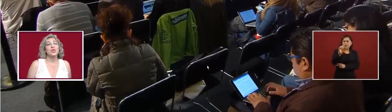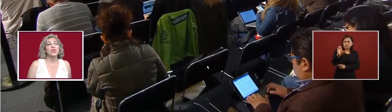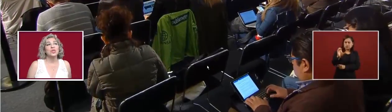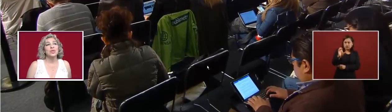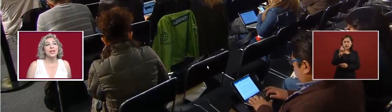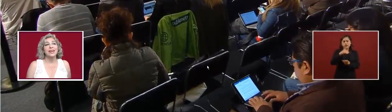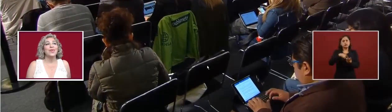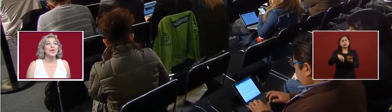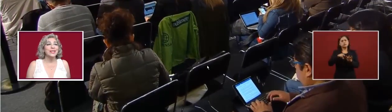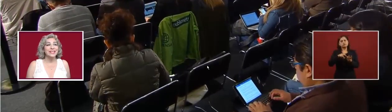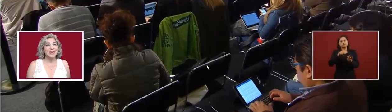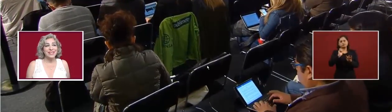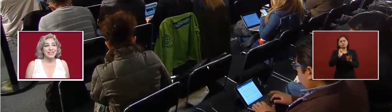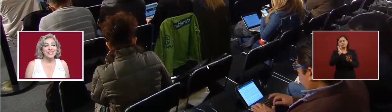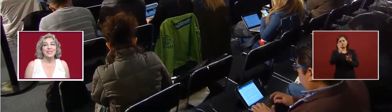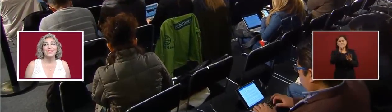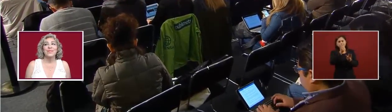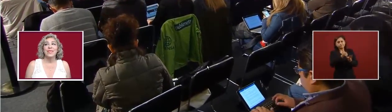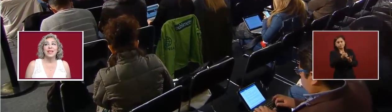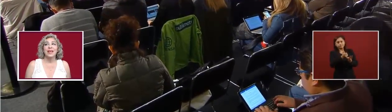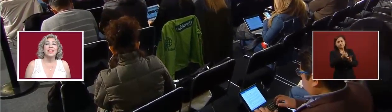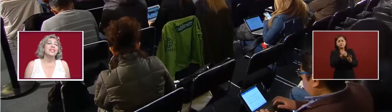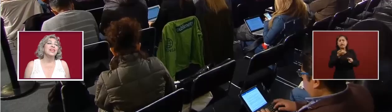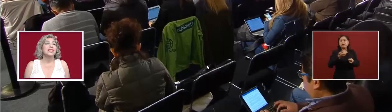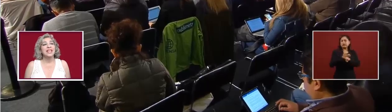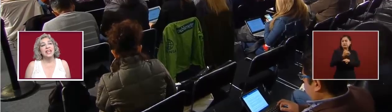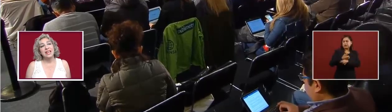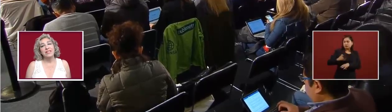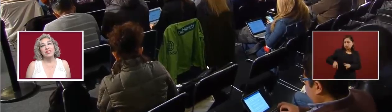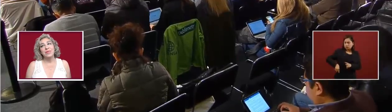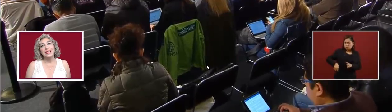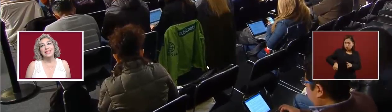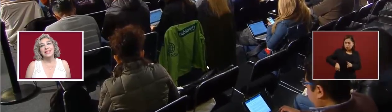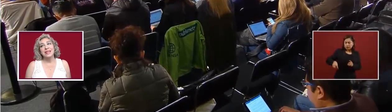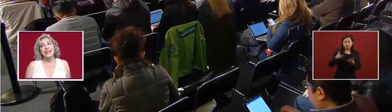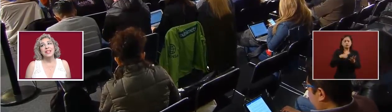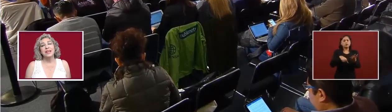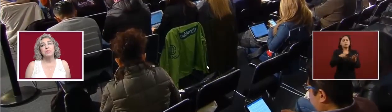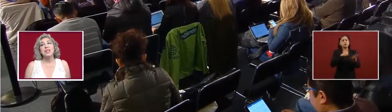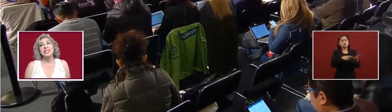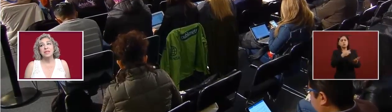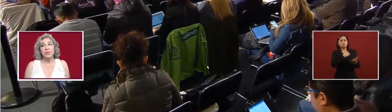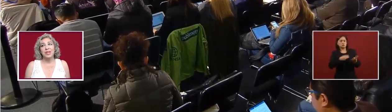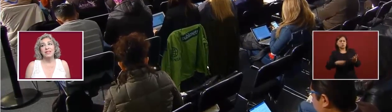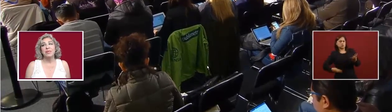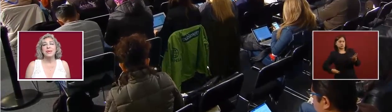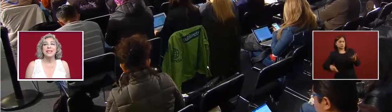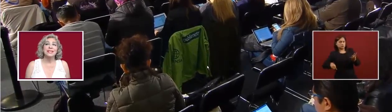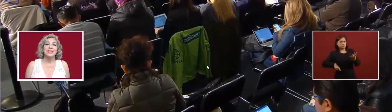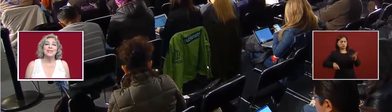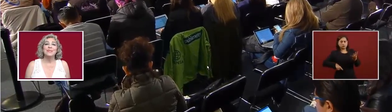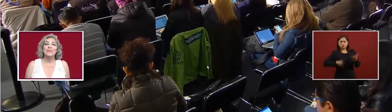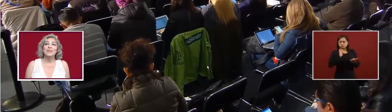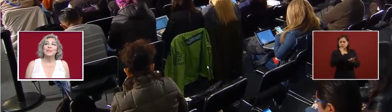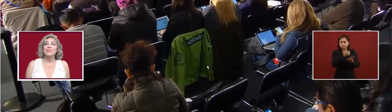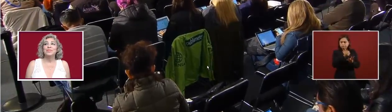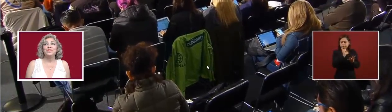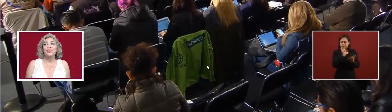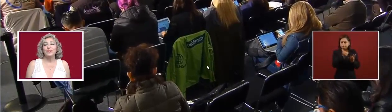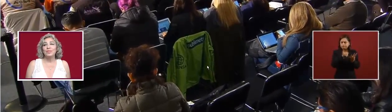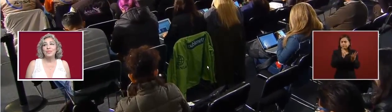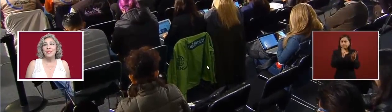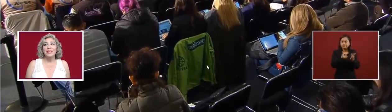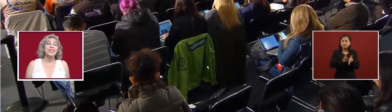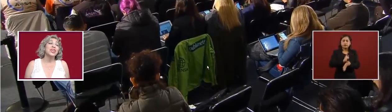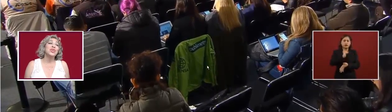these social, uh, organizations. The state government. The municipal government. The